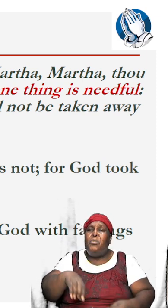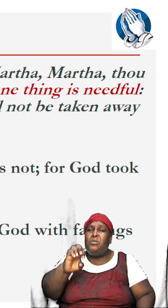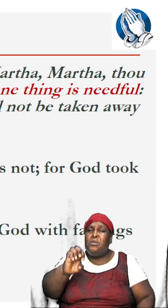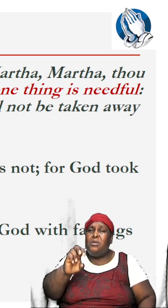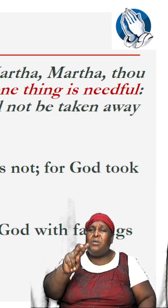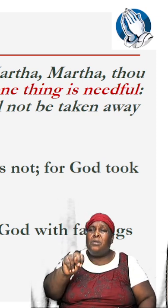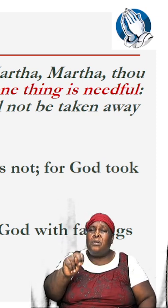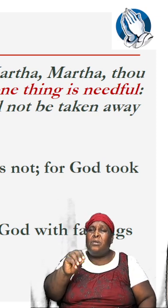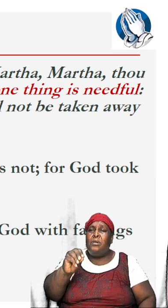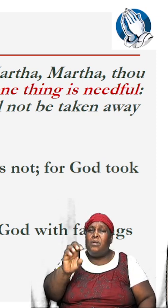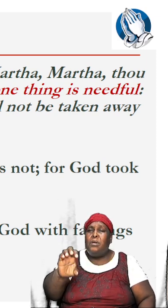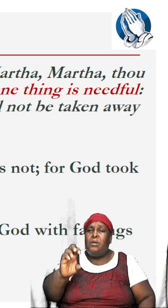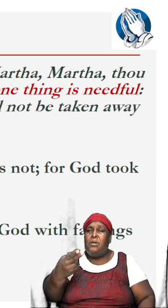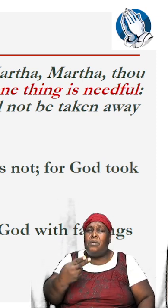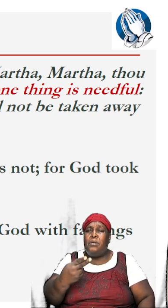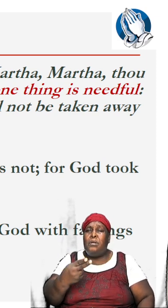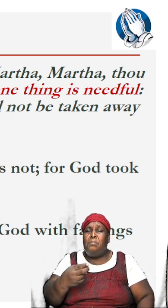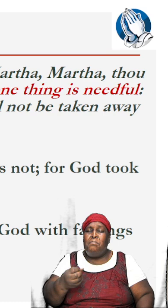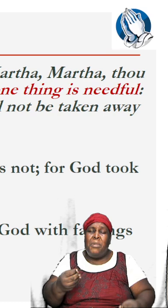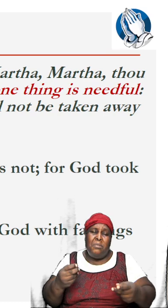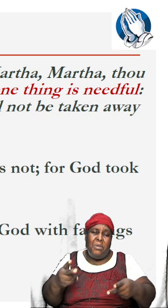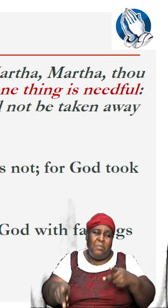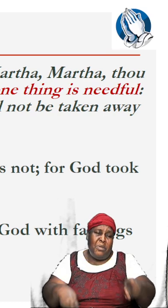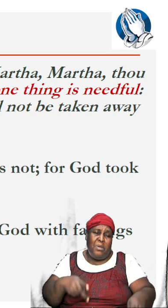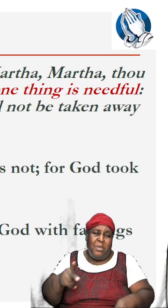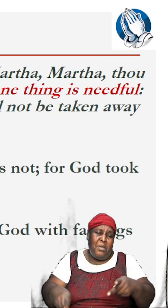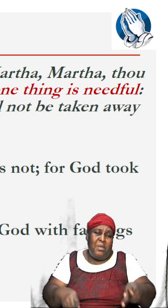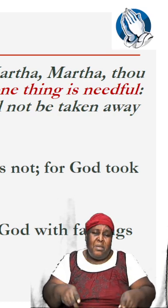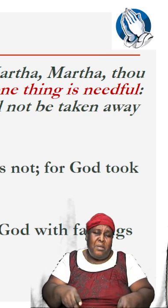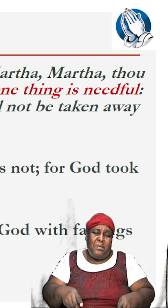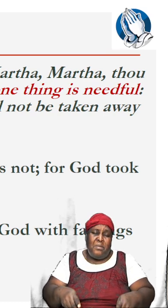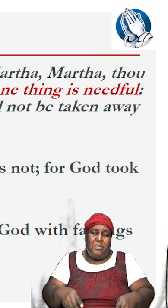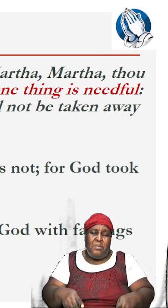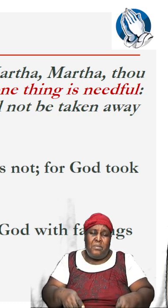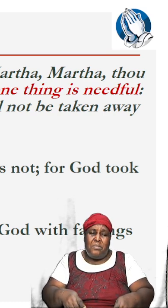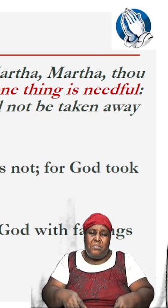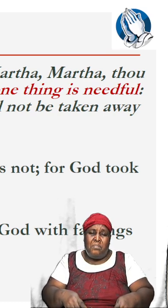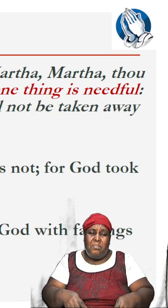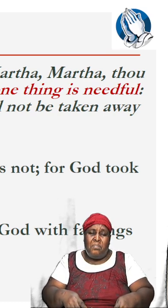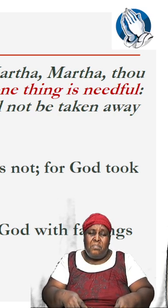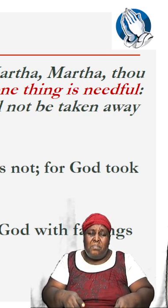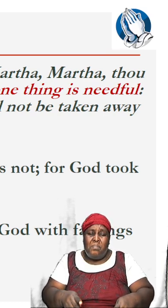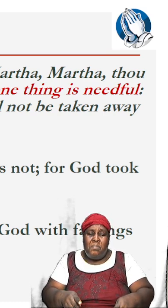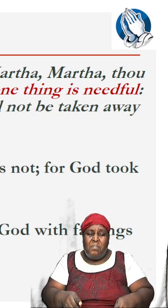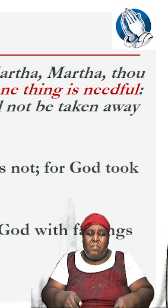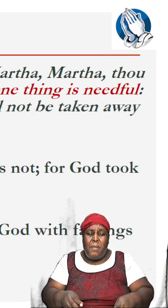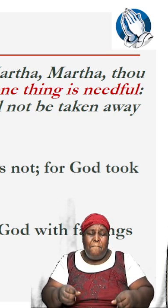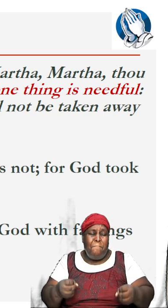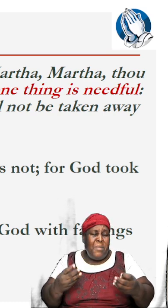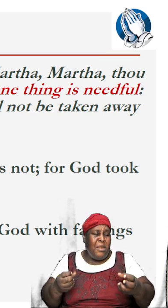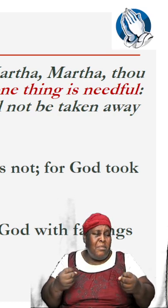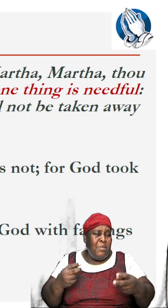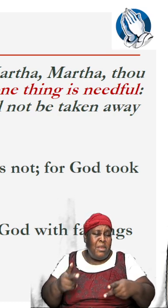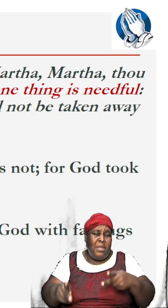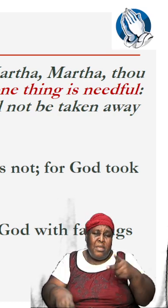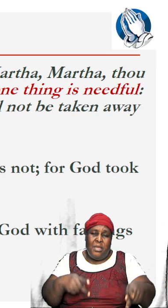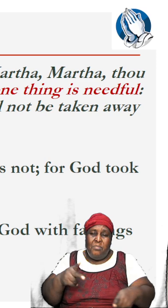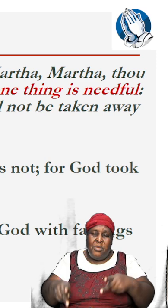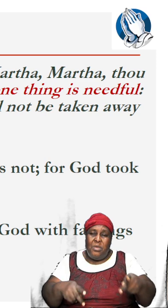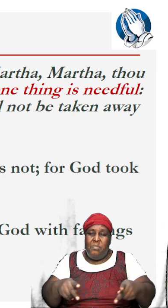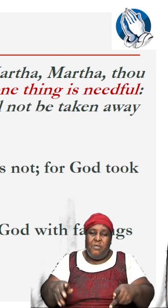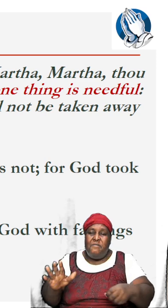people. By the time we reach Enoch in Genesis chapter 5, there was a lot of people already in the